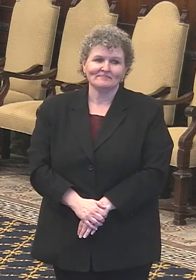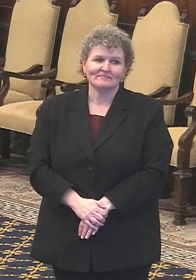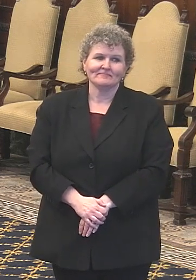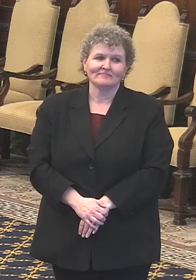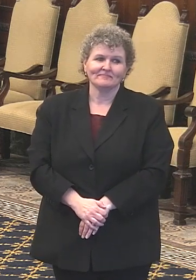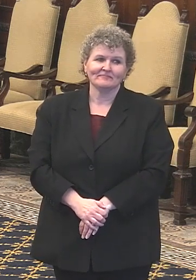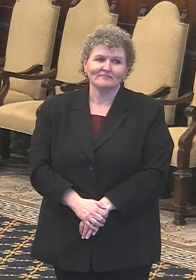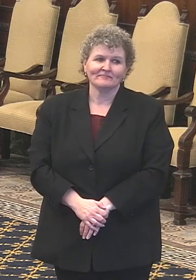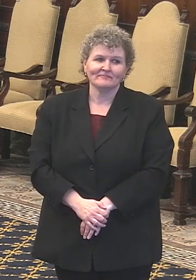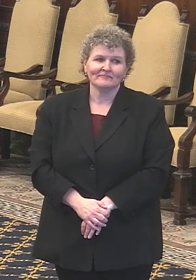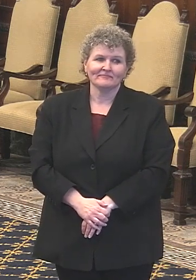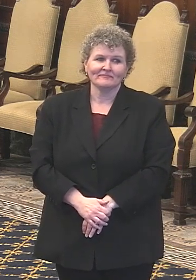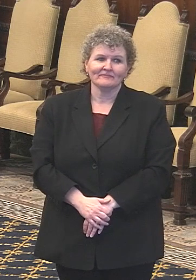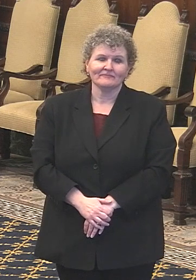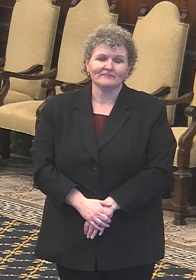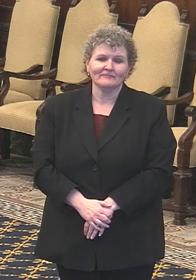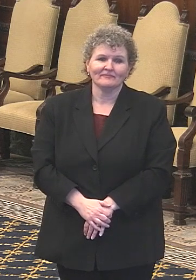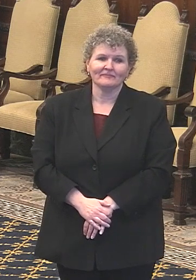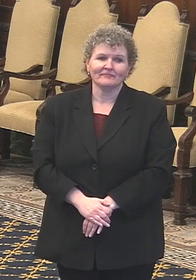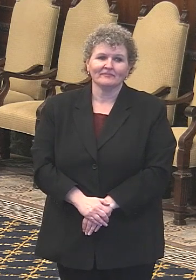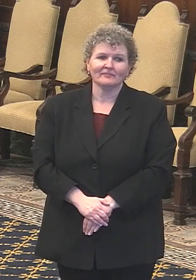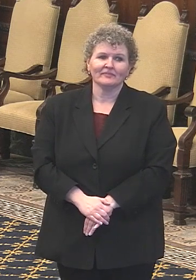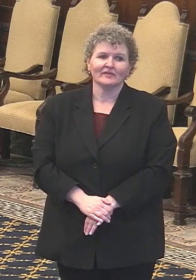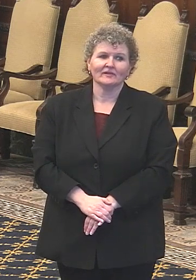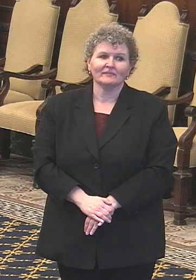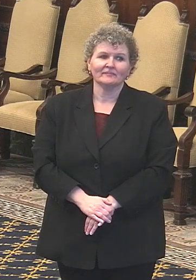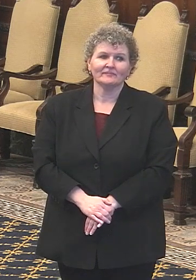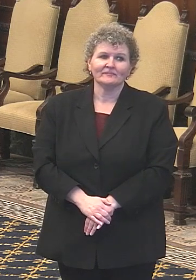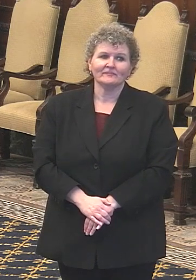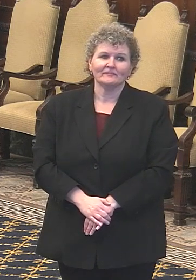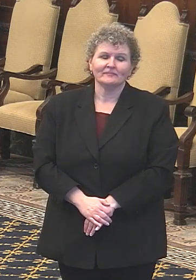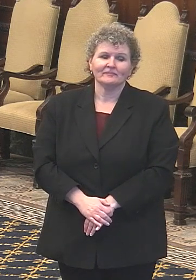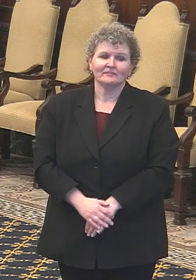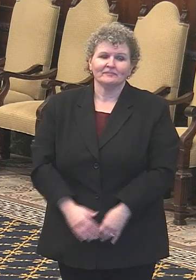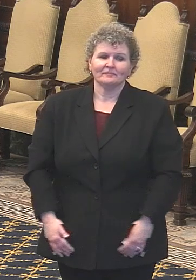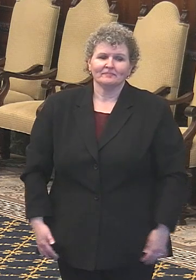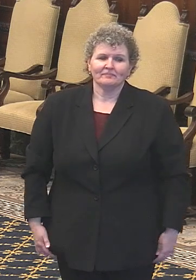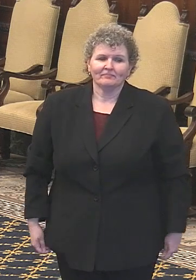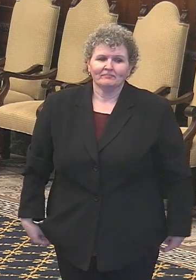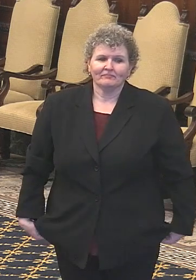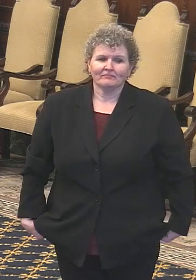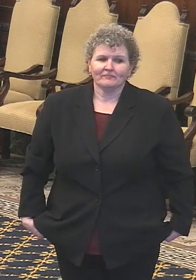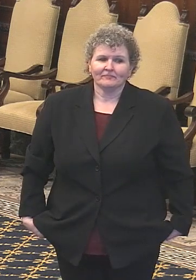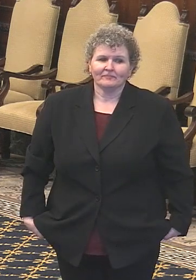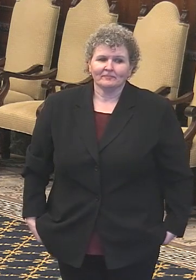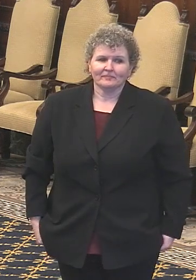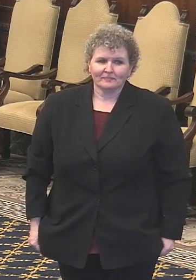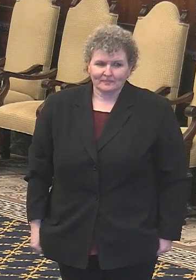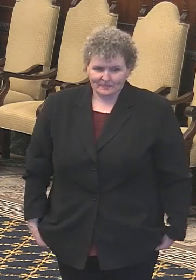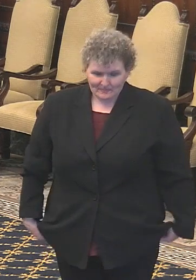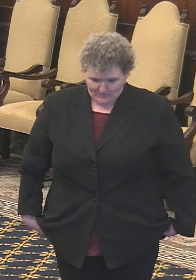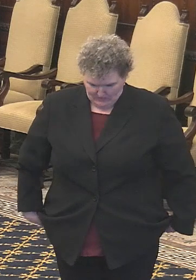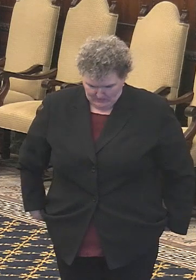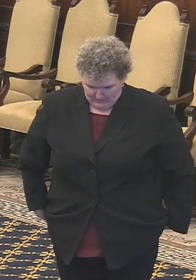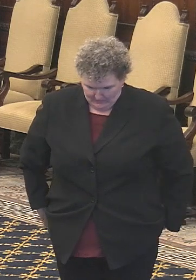is serious and that we can't go back to we may never go back to our old life. We may never go back to where things